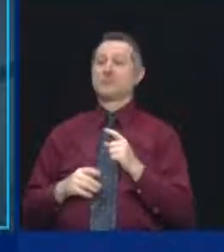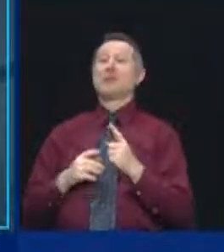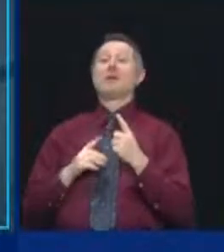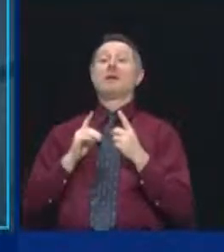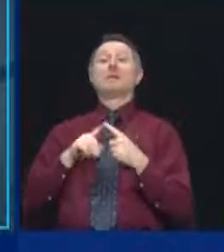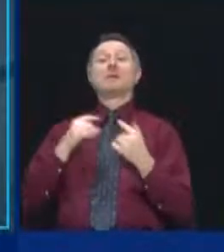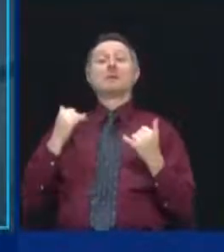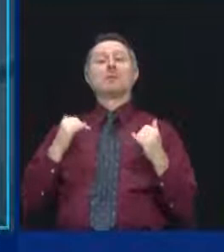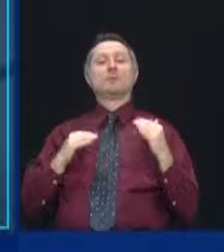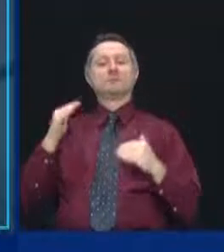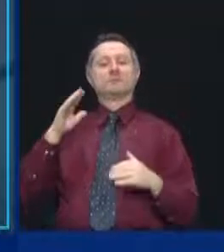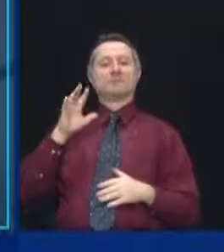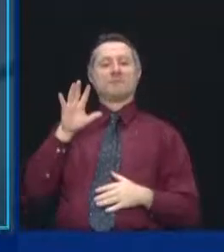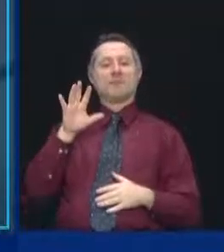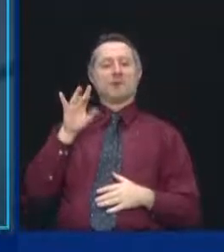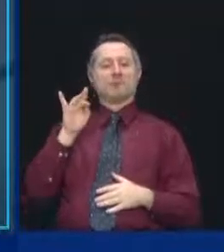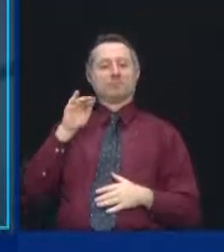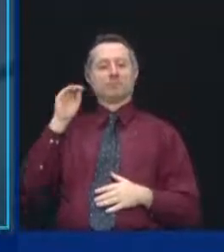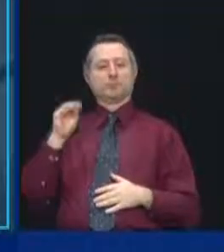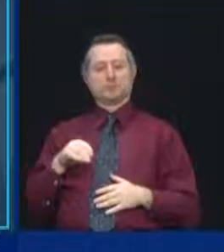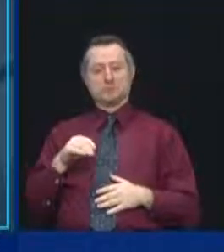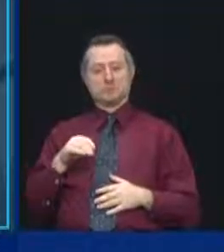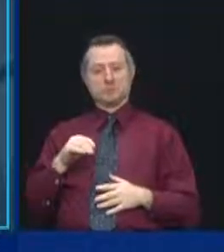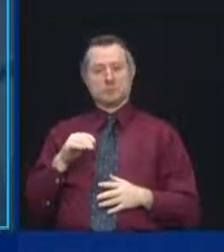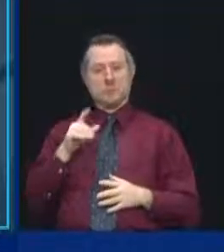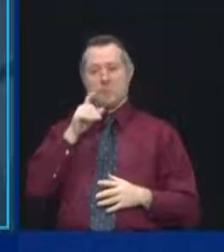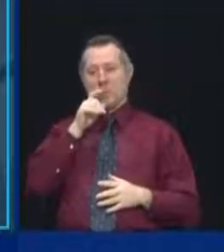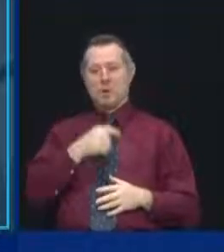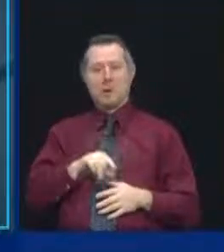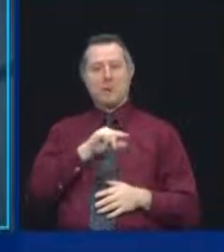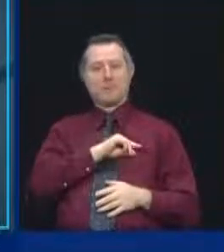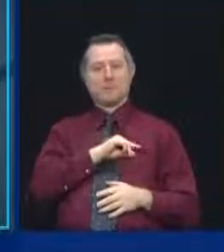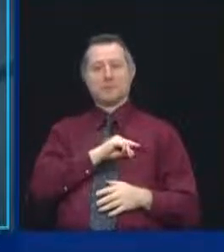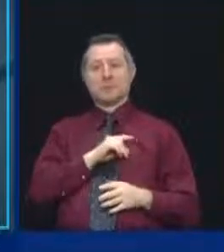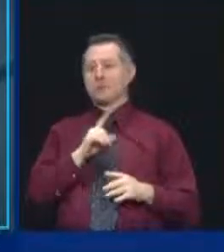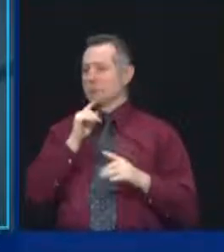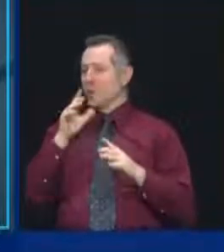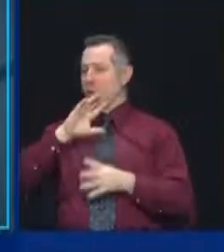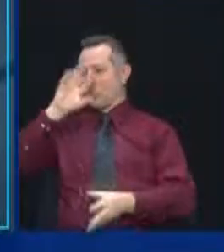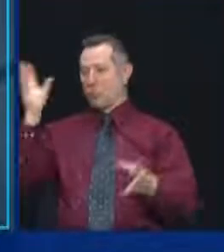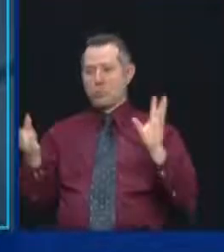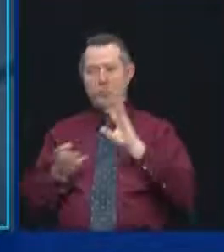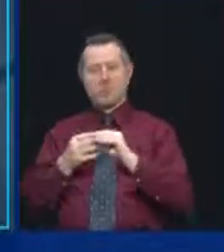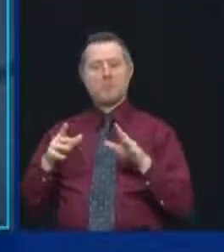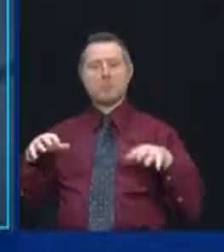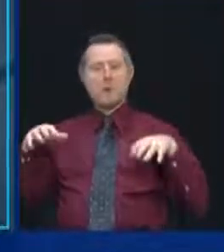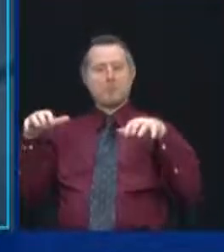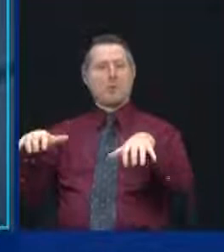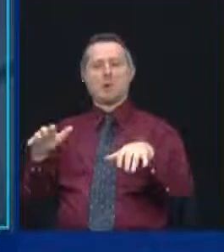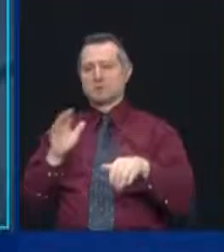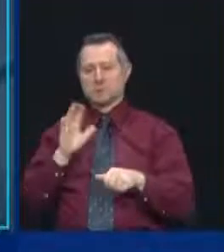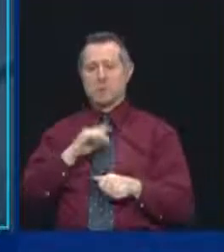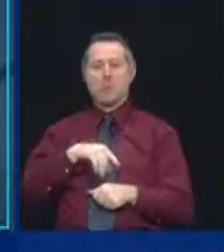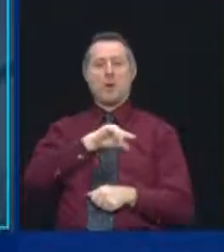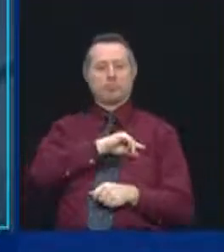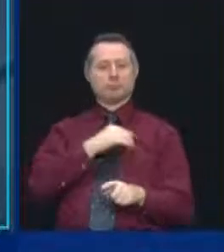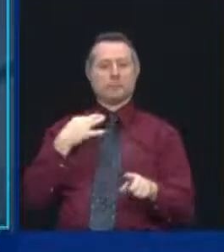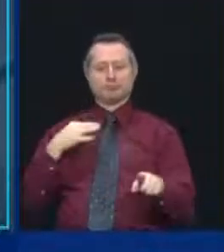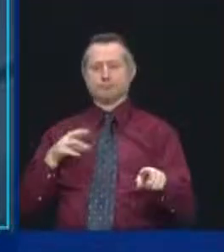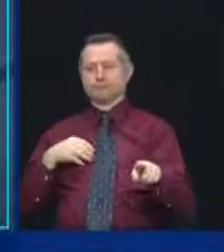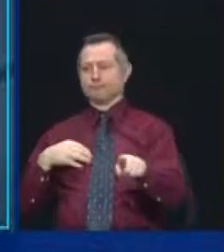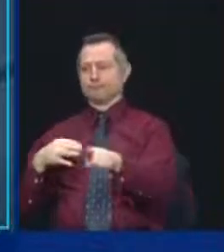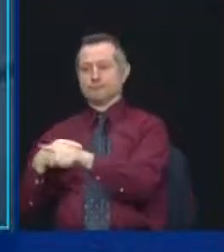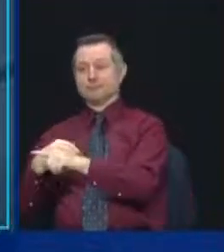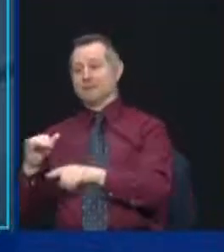58% of the eligible population, not of the total population, of the eligible population. You're only eligible at